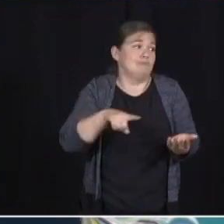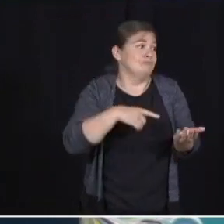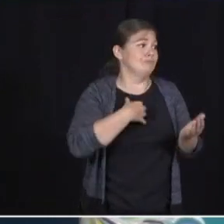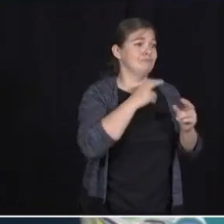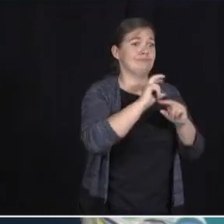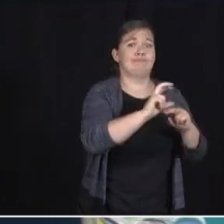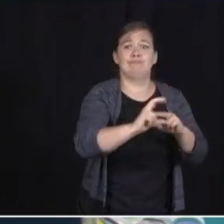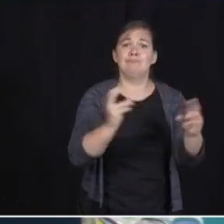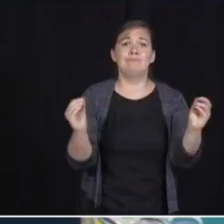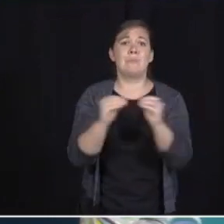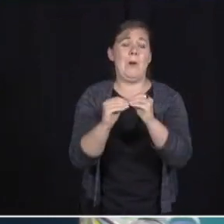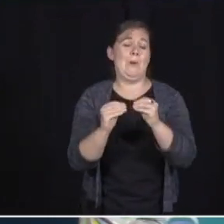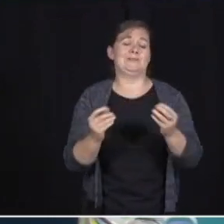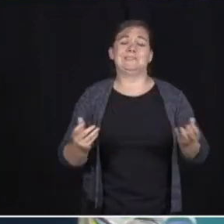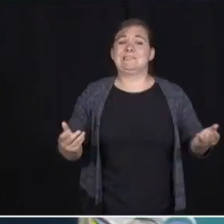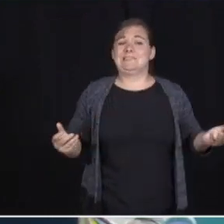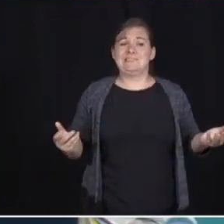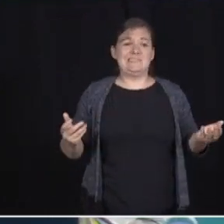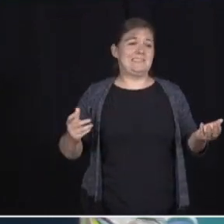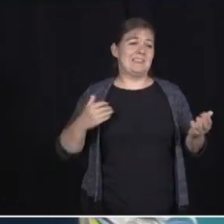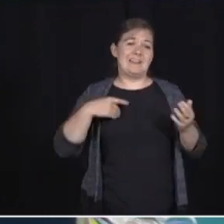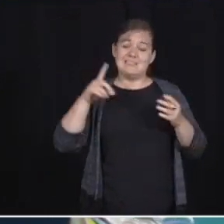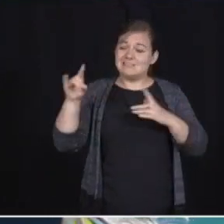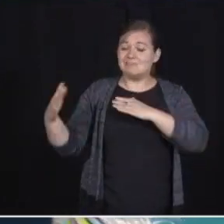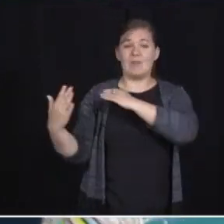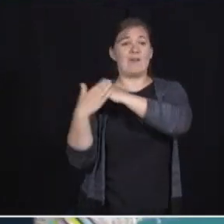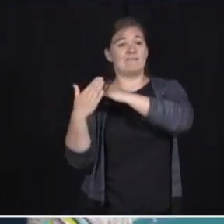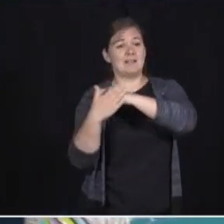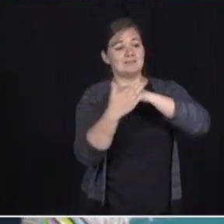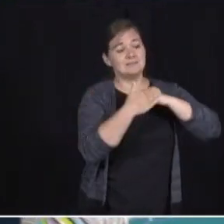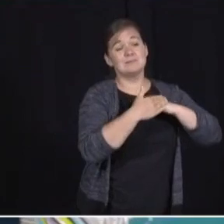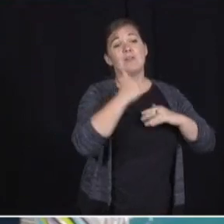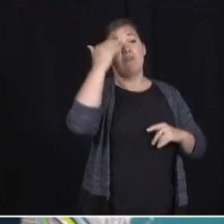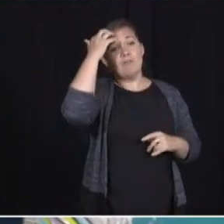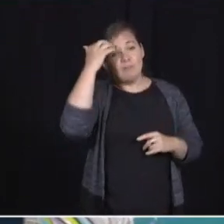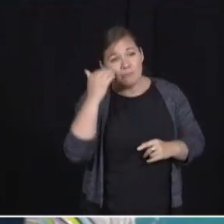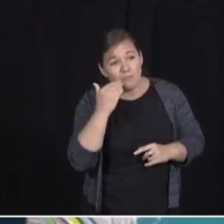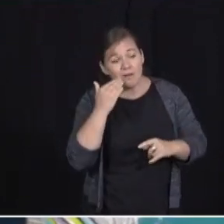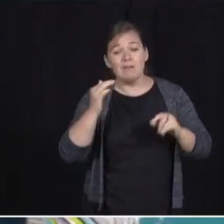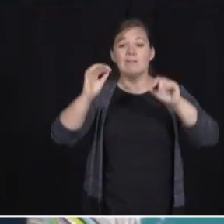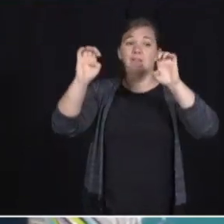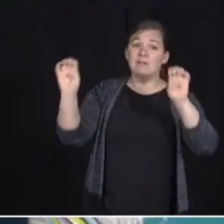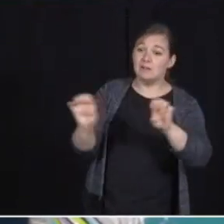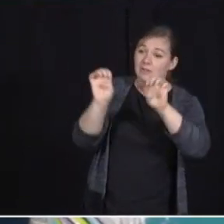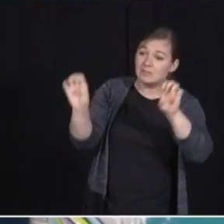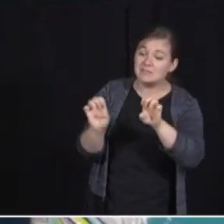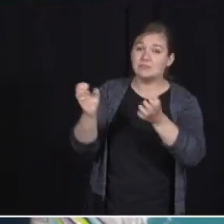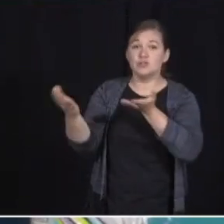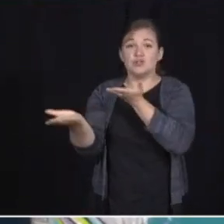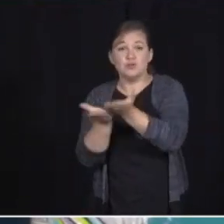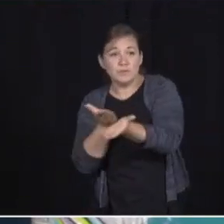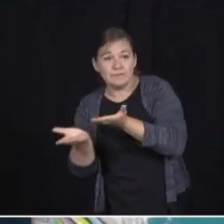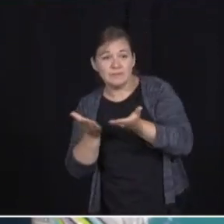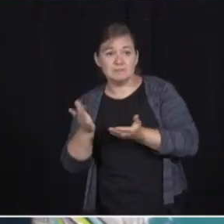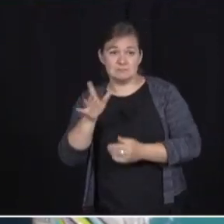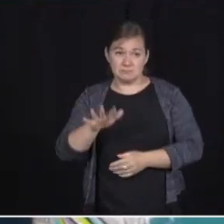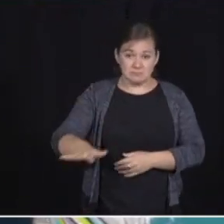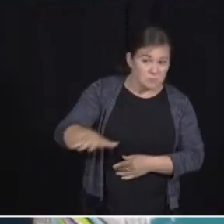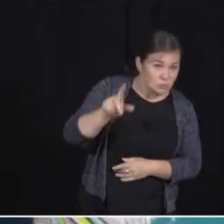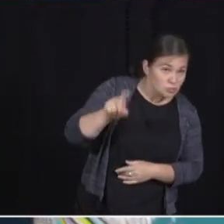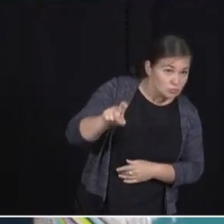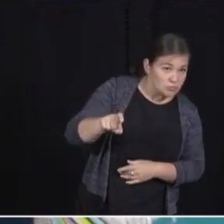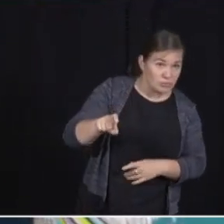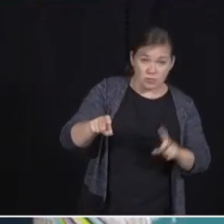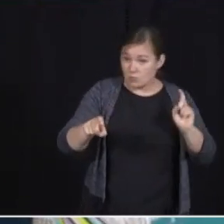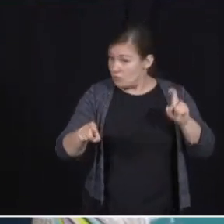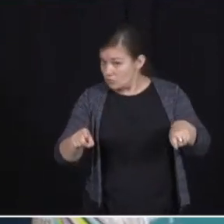know, we consulted with the hospitals and other emergency services, who should get it and who shouldn't. And we came